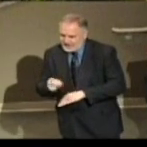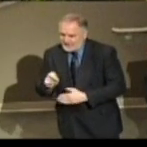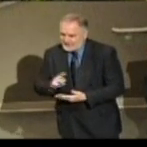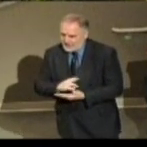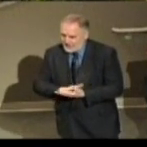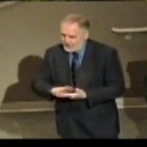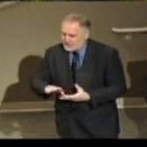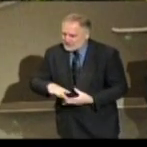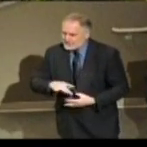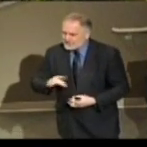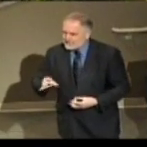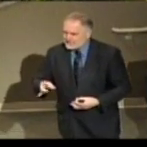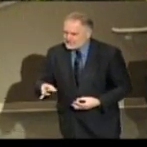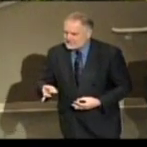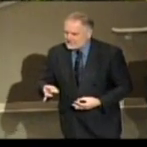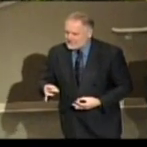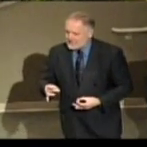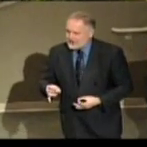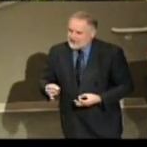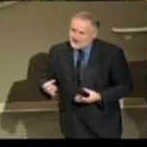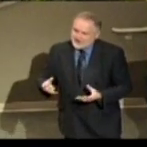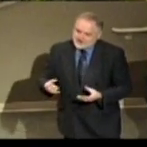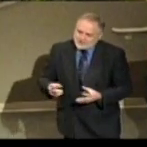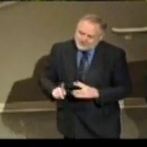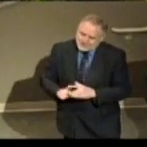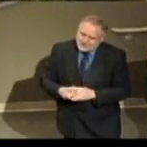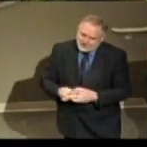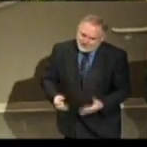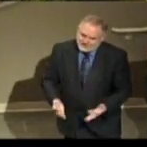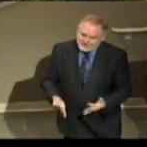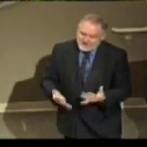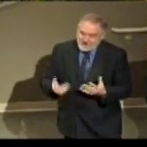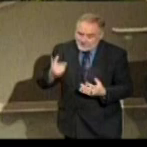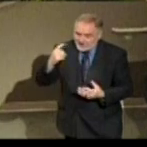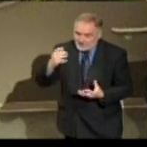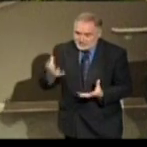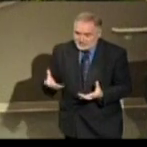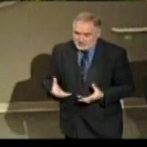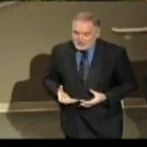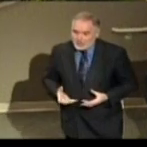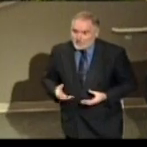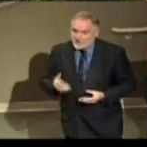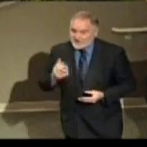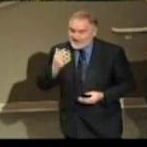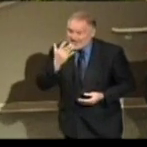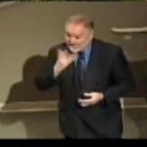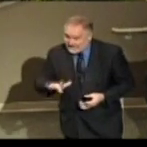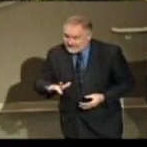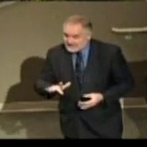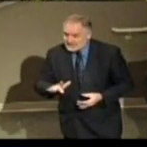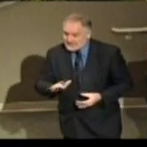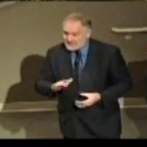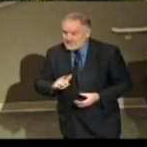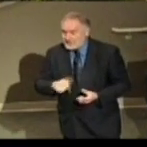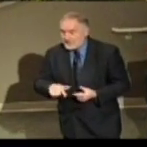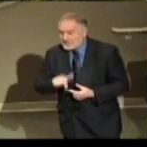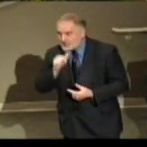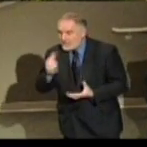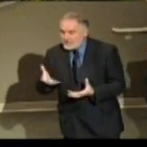you don't want the fire anymore, so you want to quench the fire. So you know what you do? You put dirt on it, water, you smother